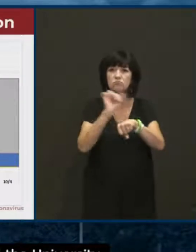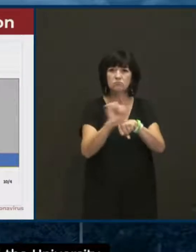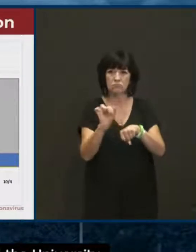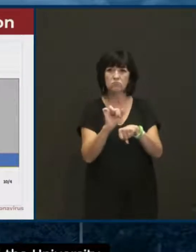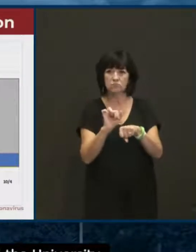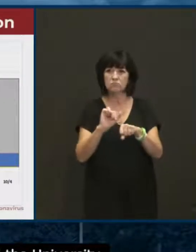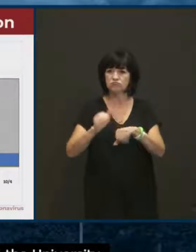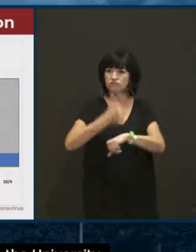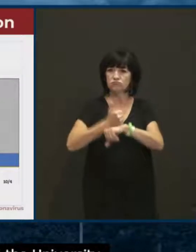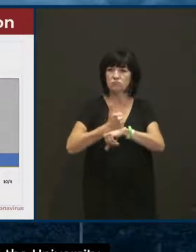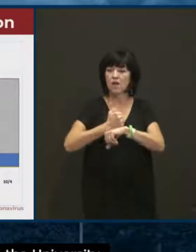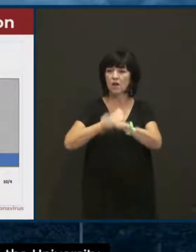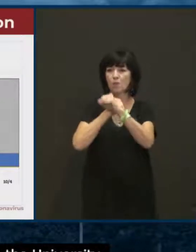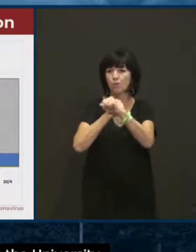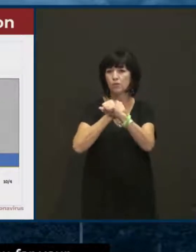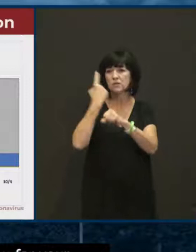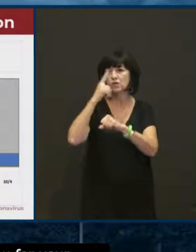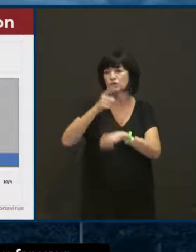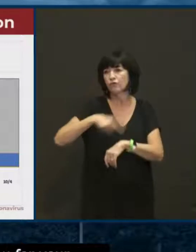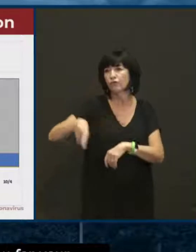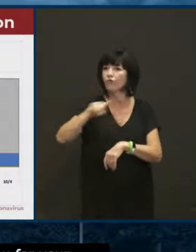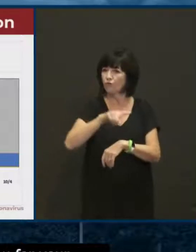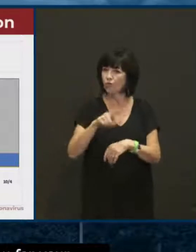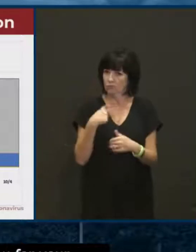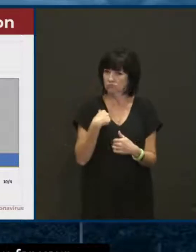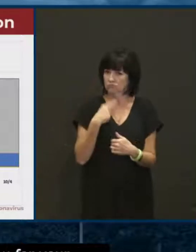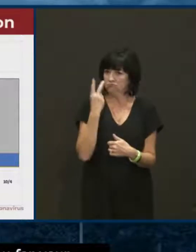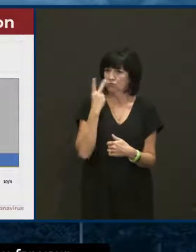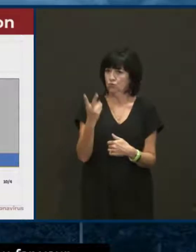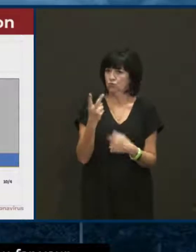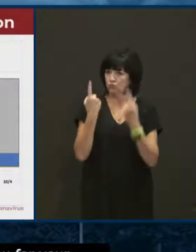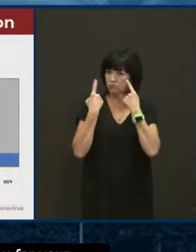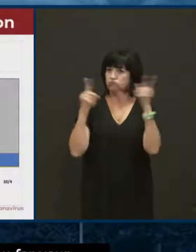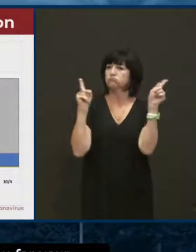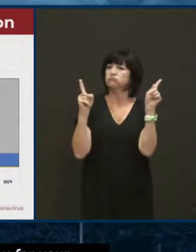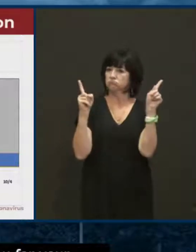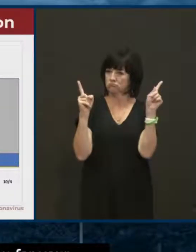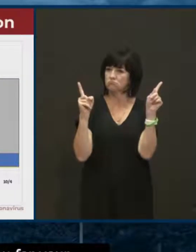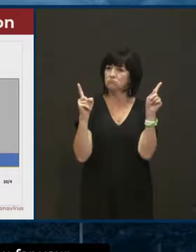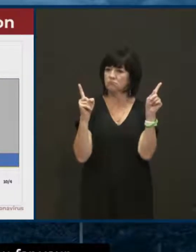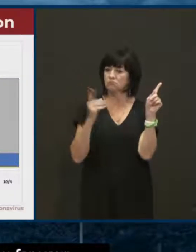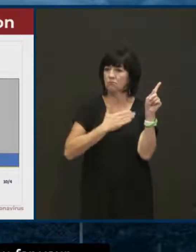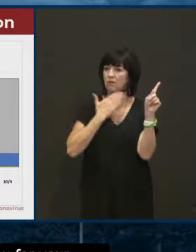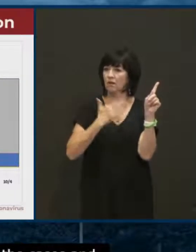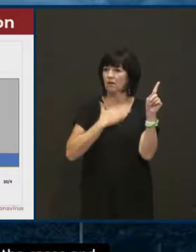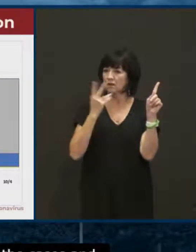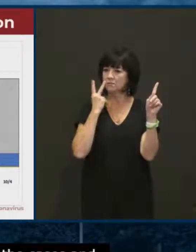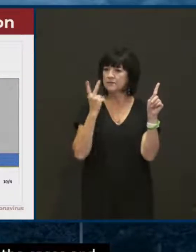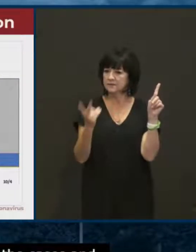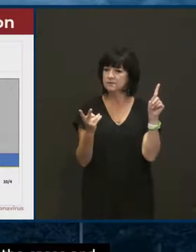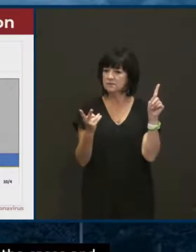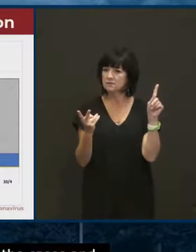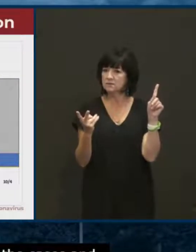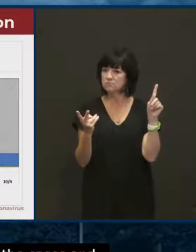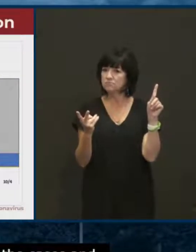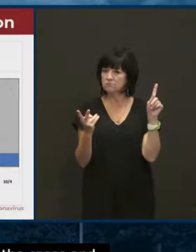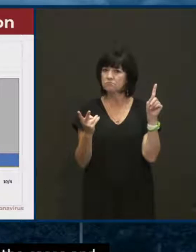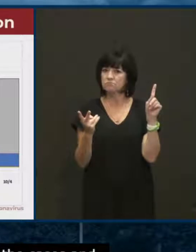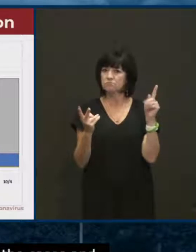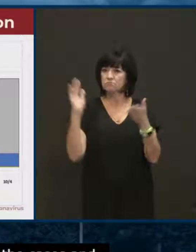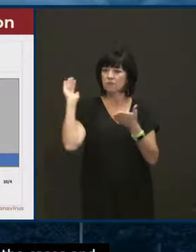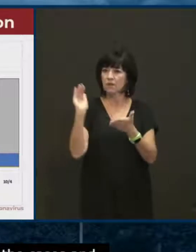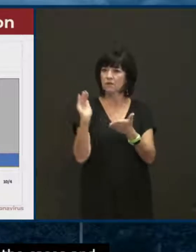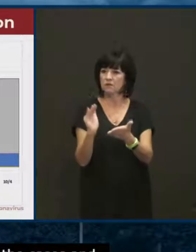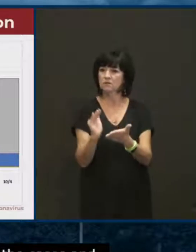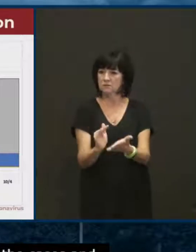far, we've seen kind of a flattening of those cases. And part of it, I think, was that we got a little bit, that we knew it was coming